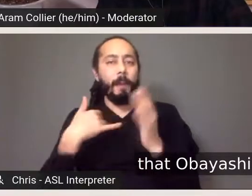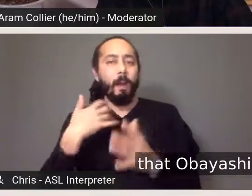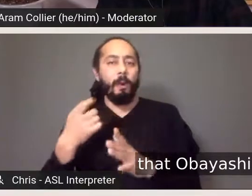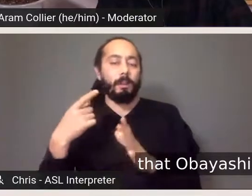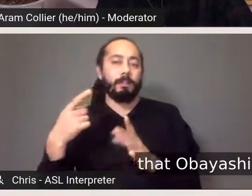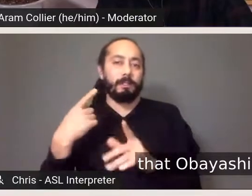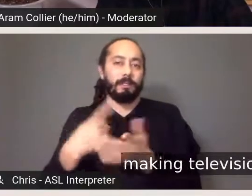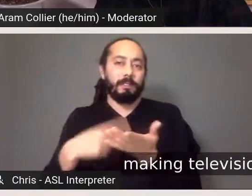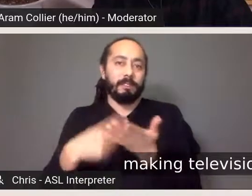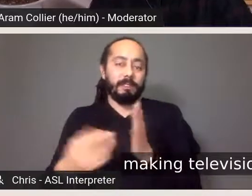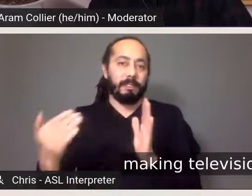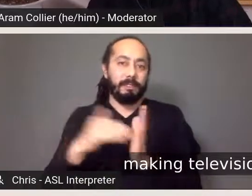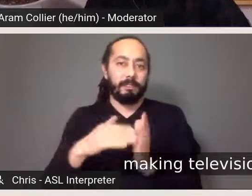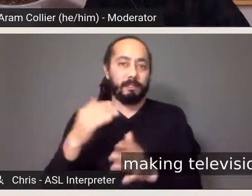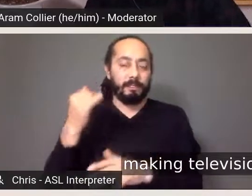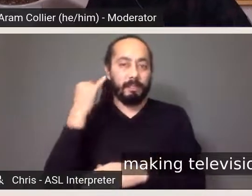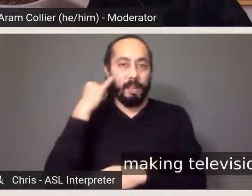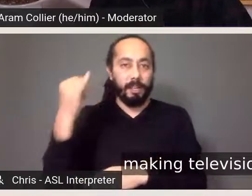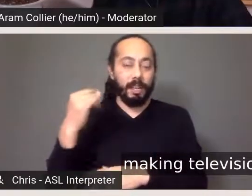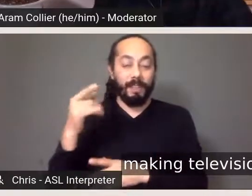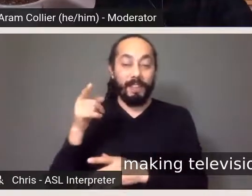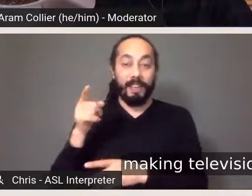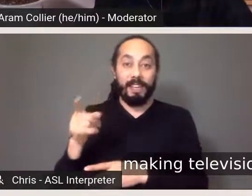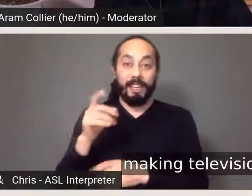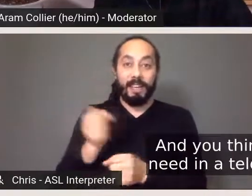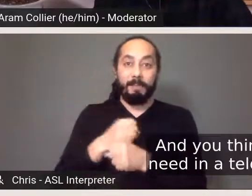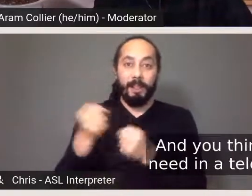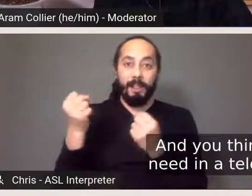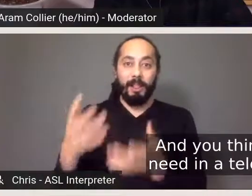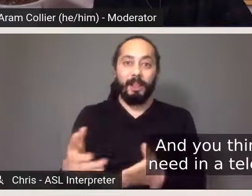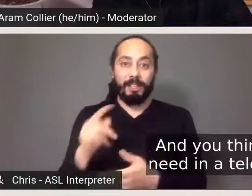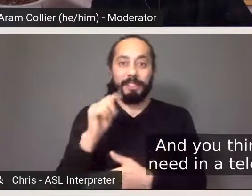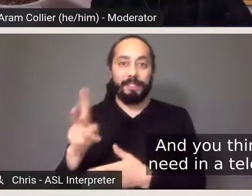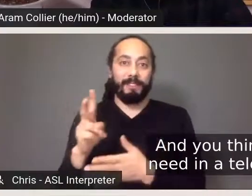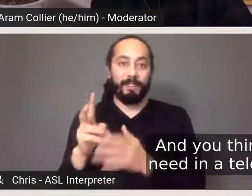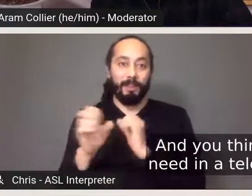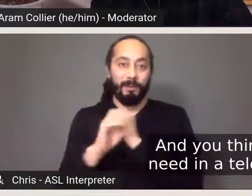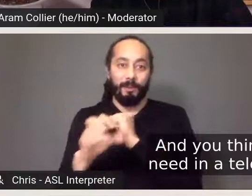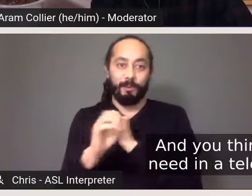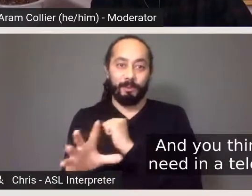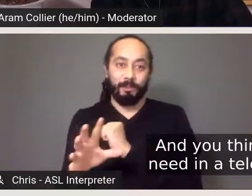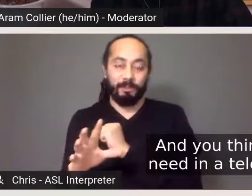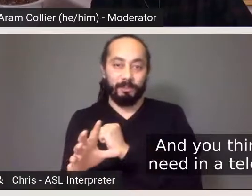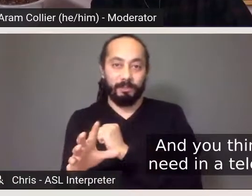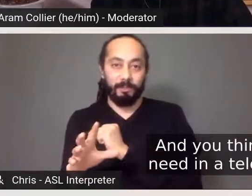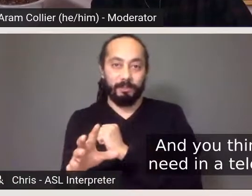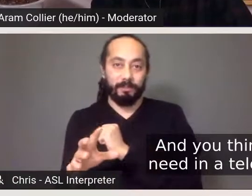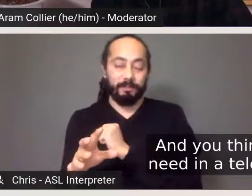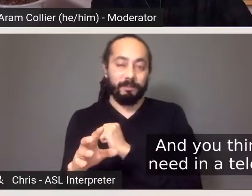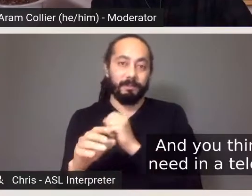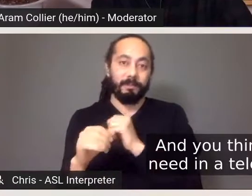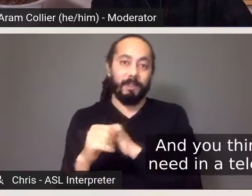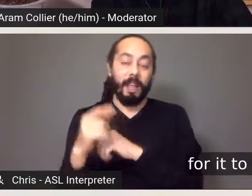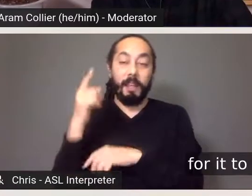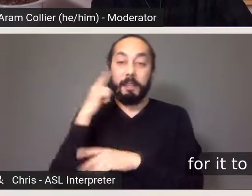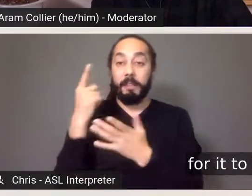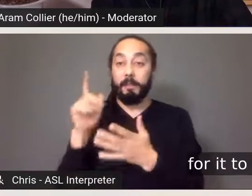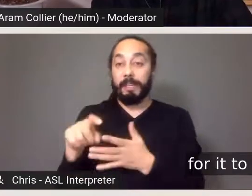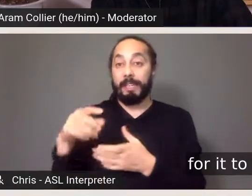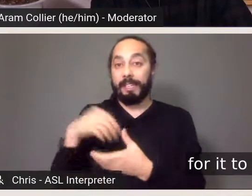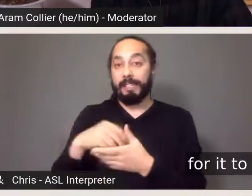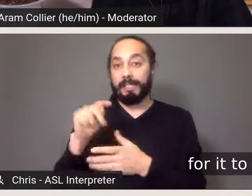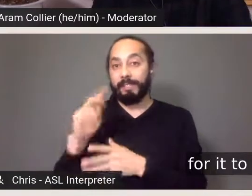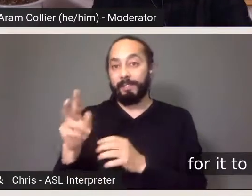spent so much time making television commercials, right? And you think about what you need in a television commercial for it to